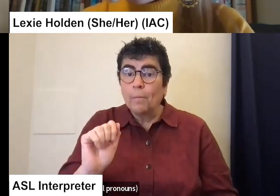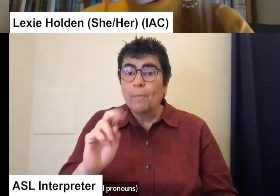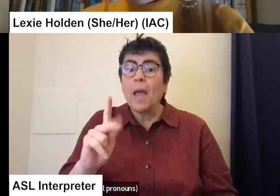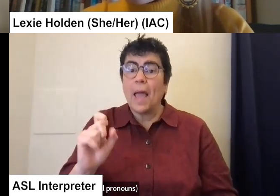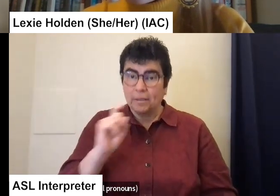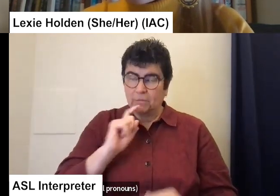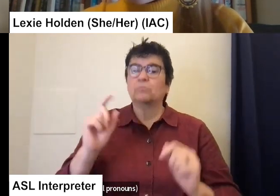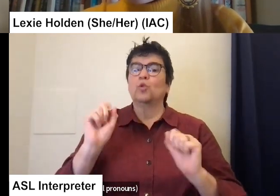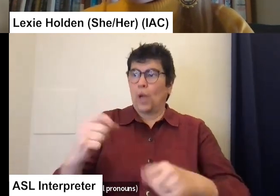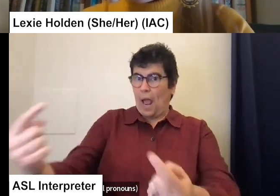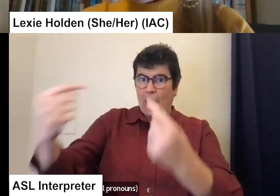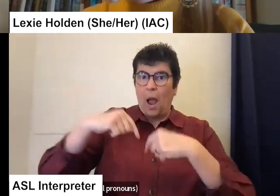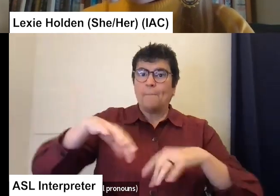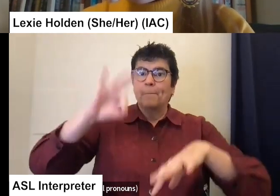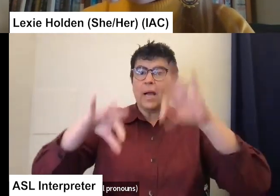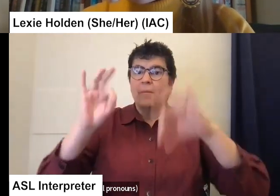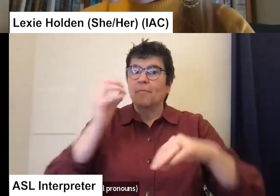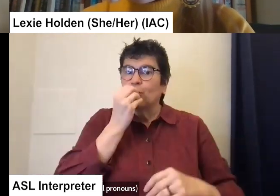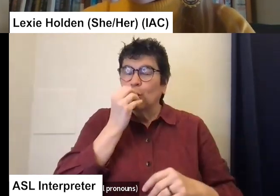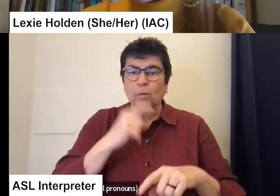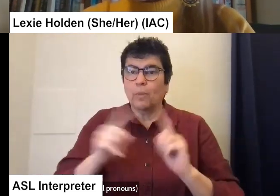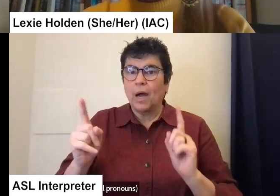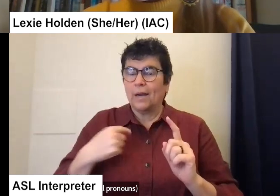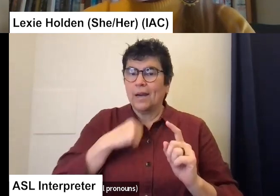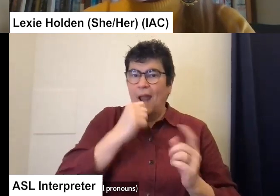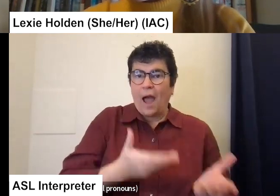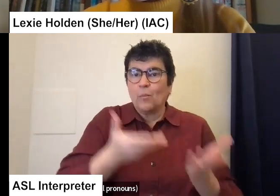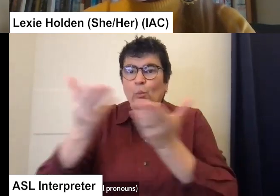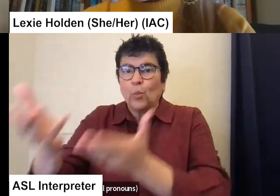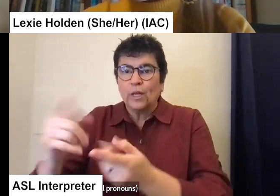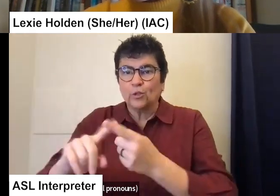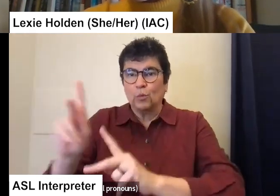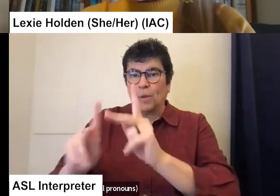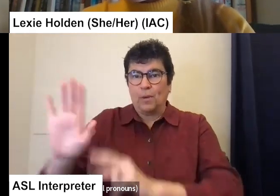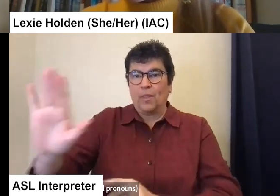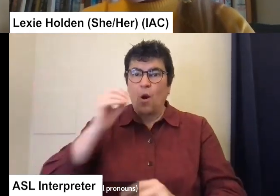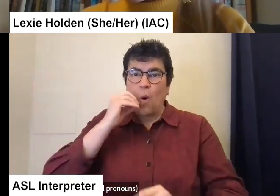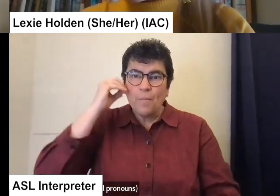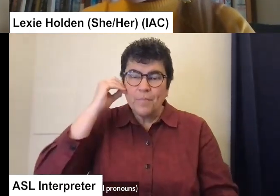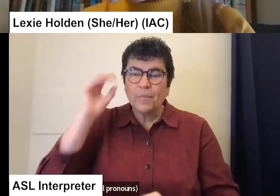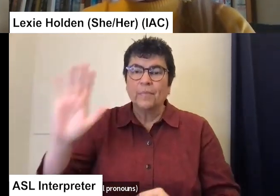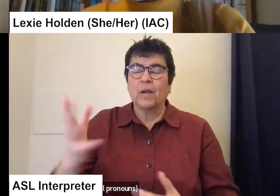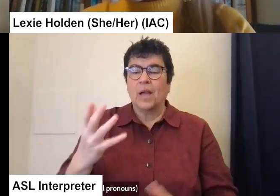in person, but again, they weren't going to folks' houses initially. And